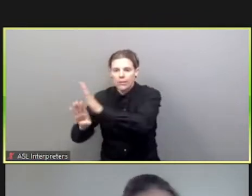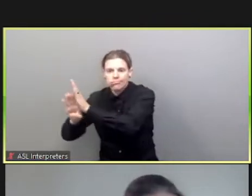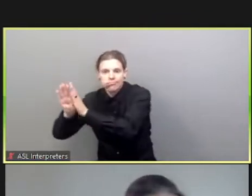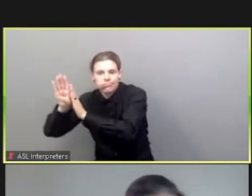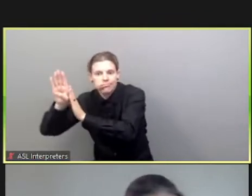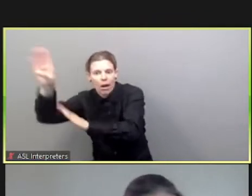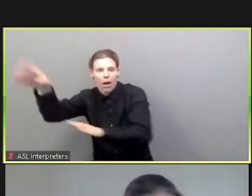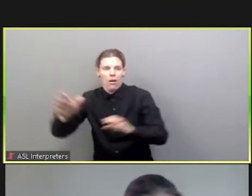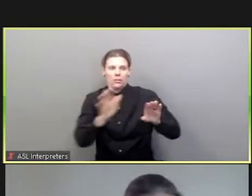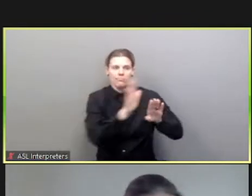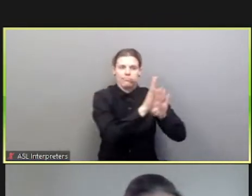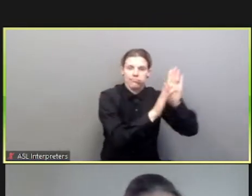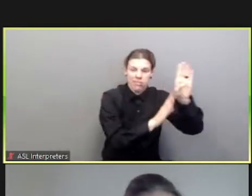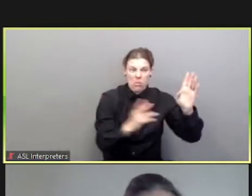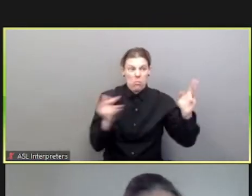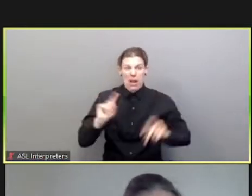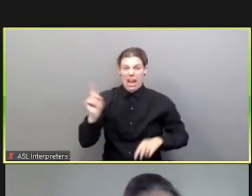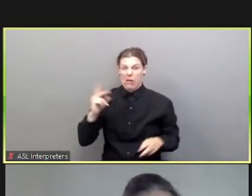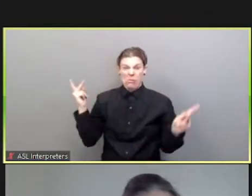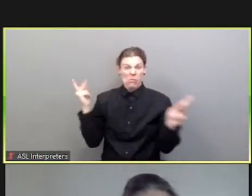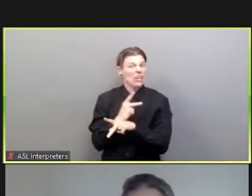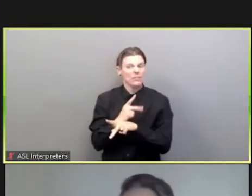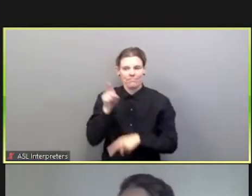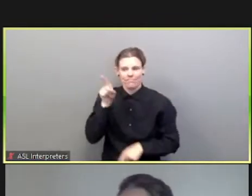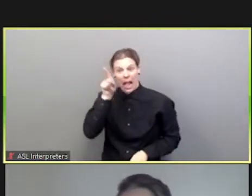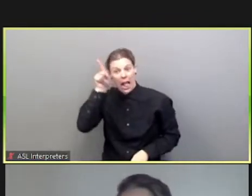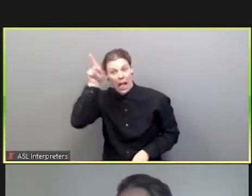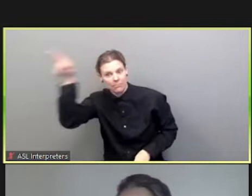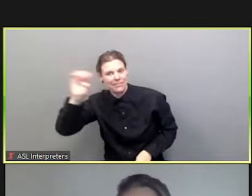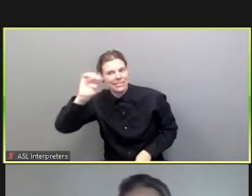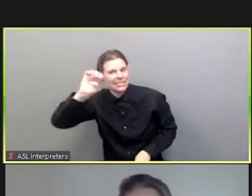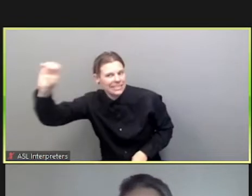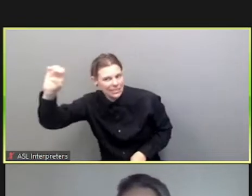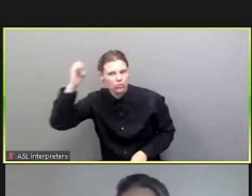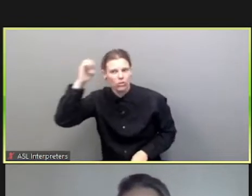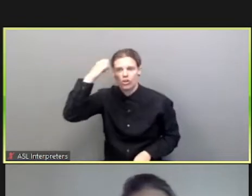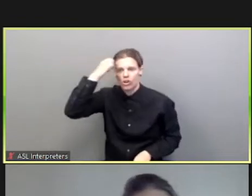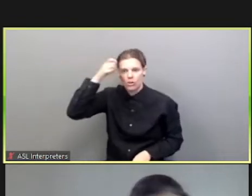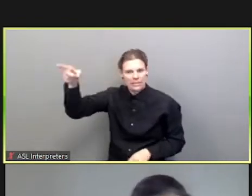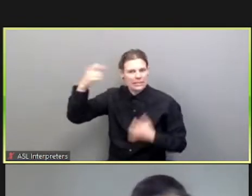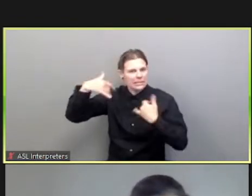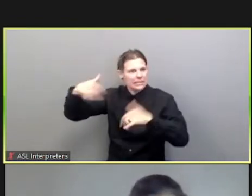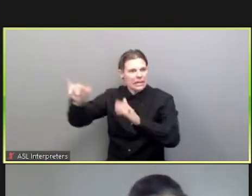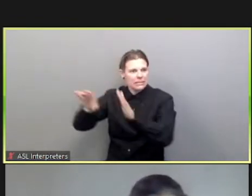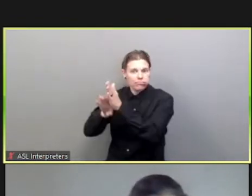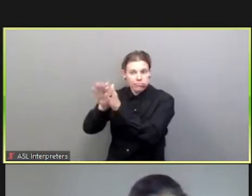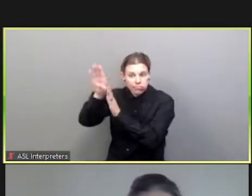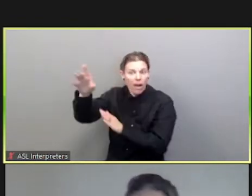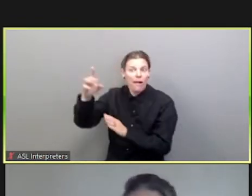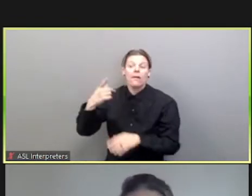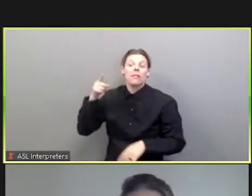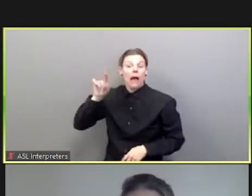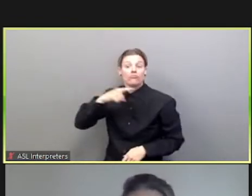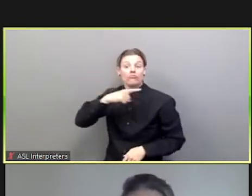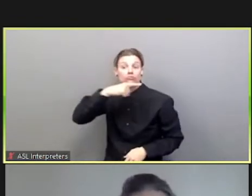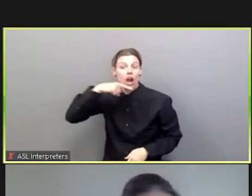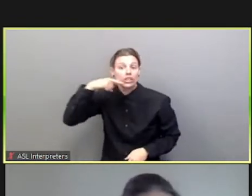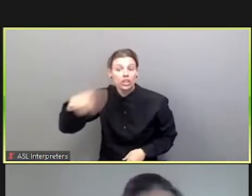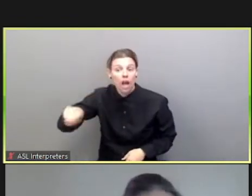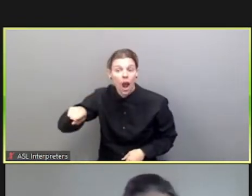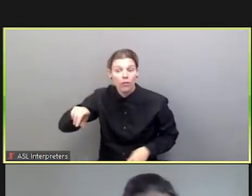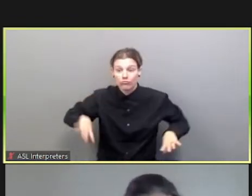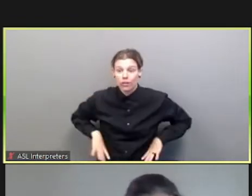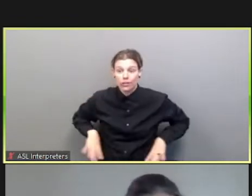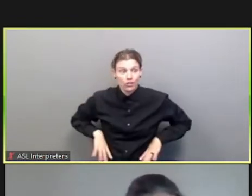are countries such as Russia, which are seeing higher case rates now than they had seen in a